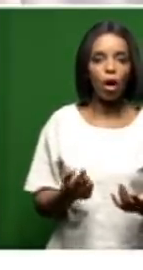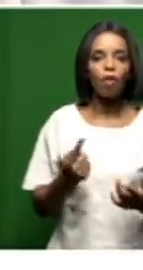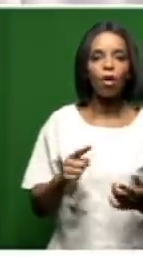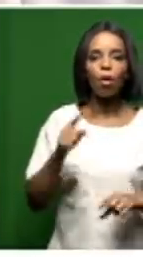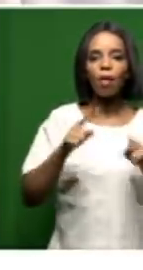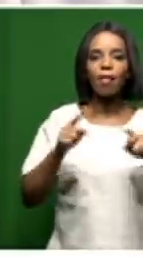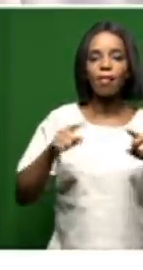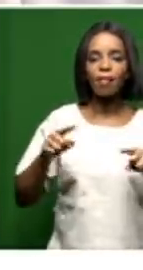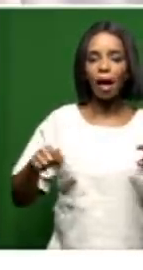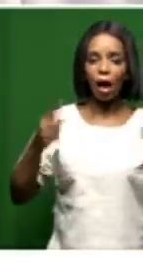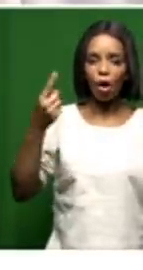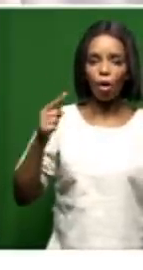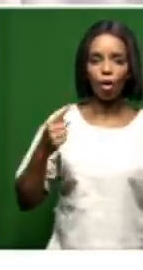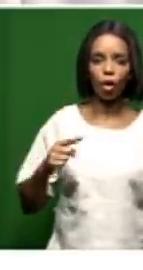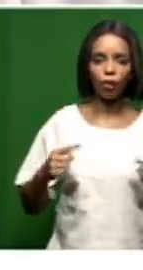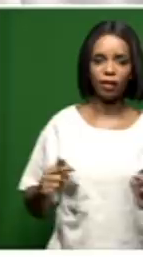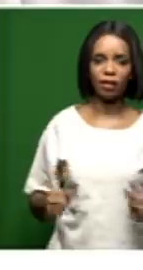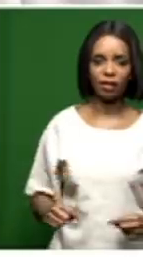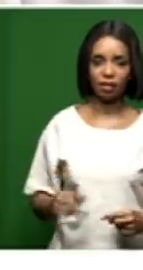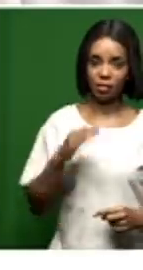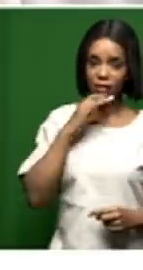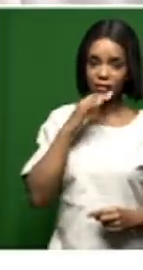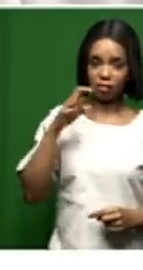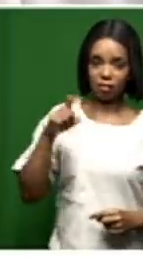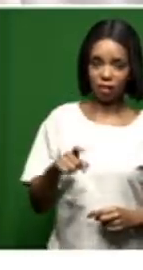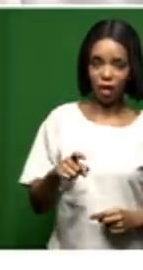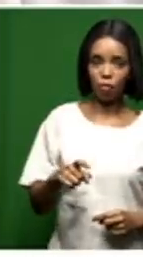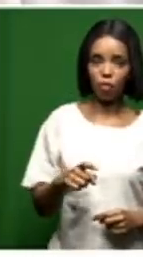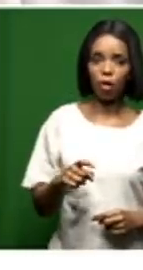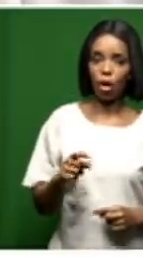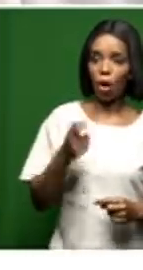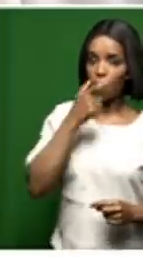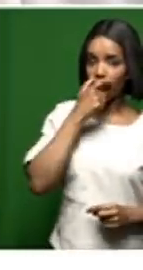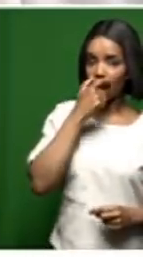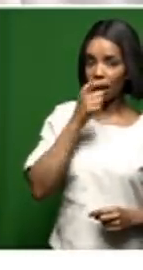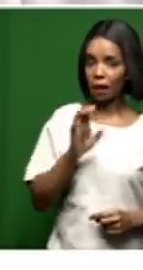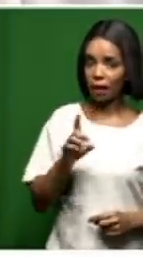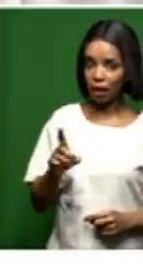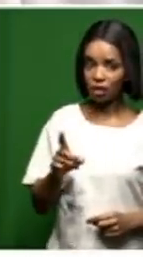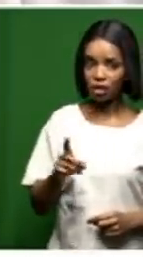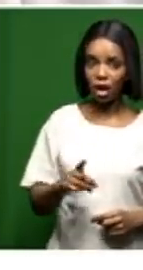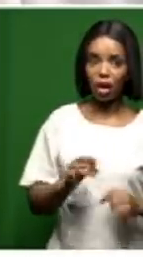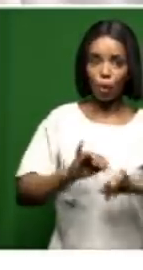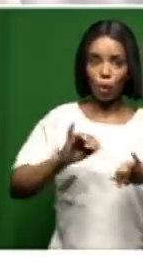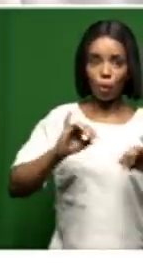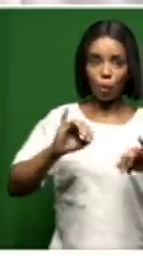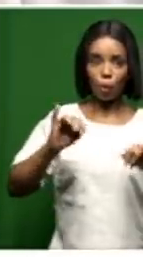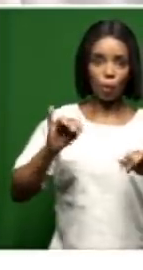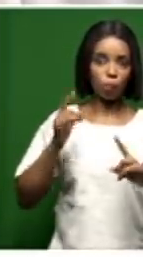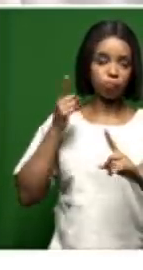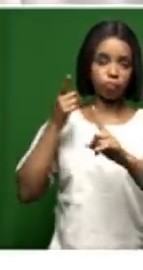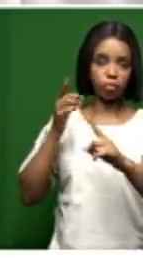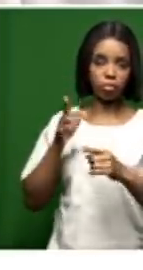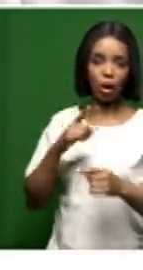Now, is this opening up a new can of worms for the president, given what you say we heard in that